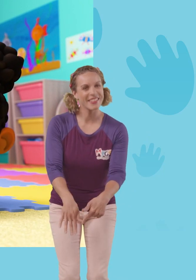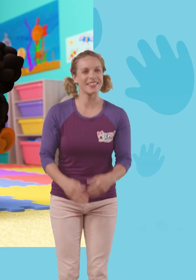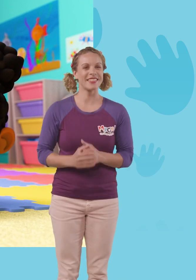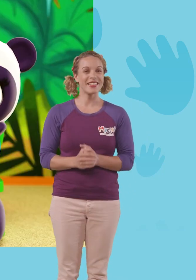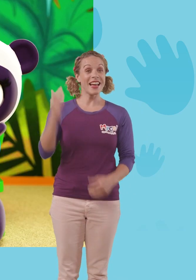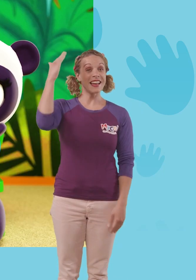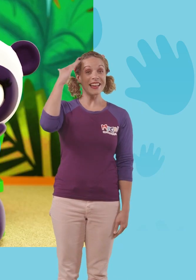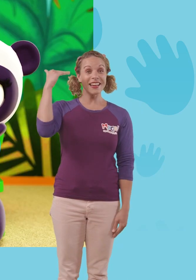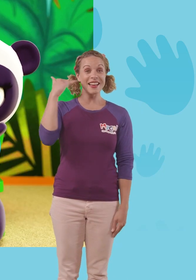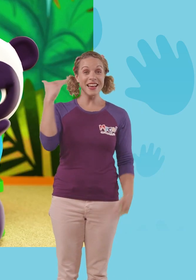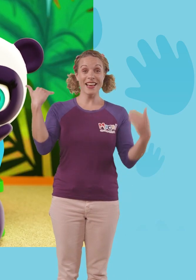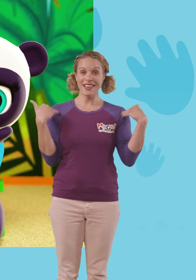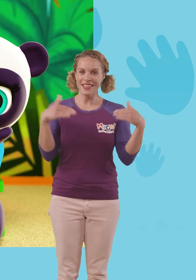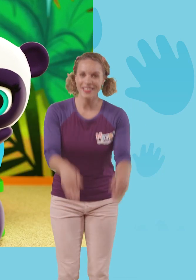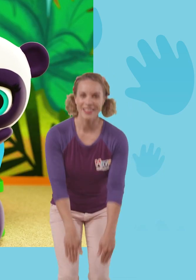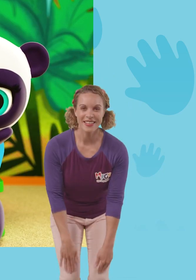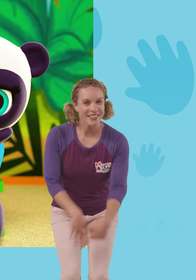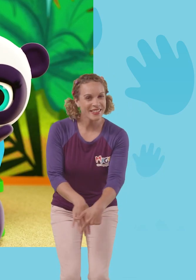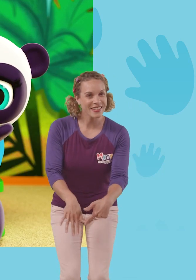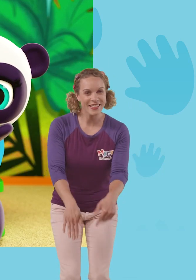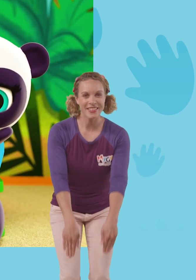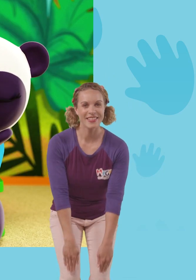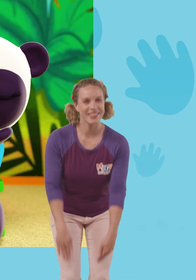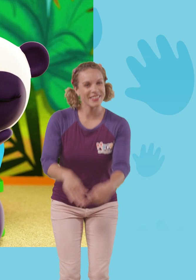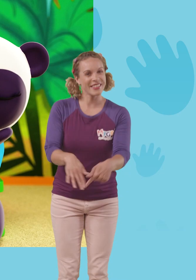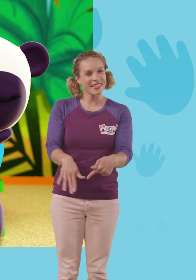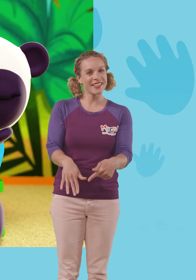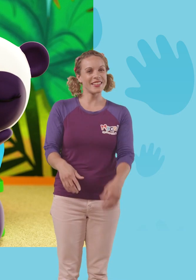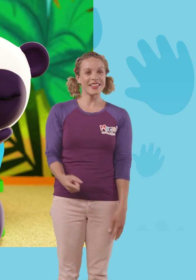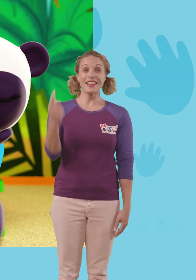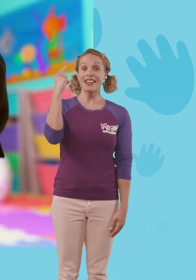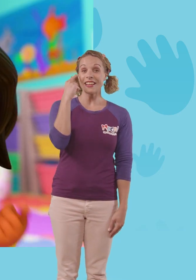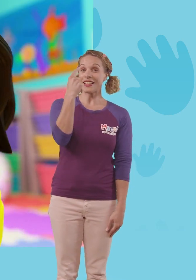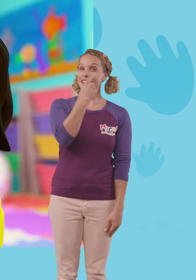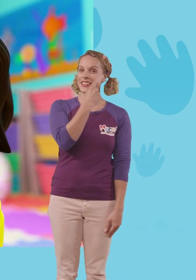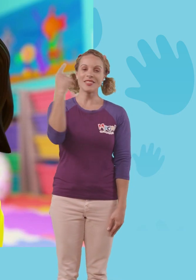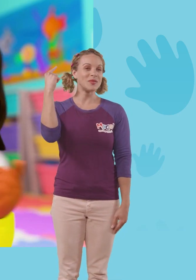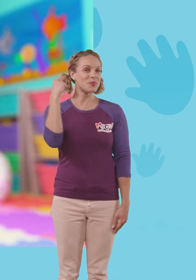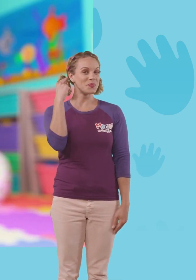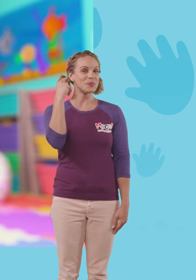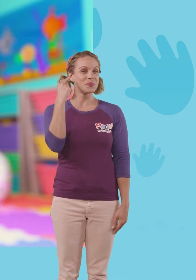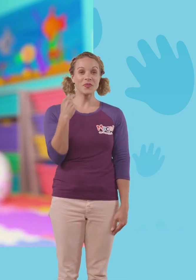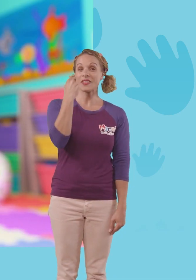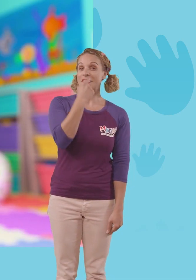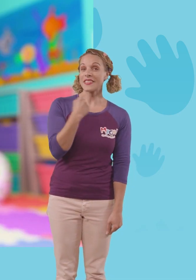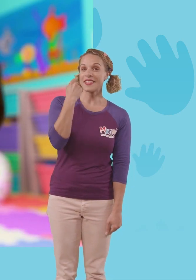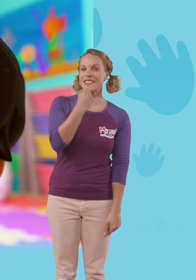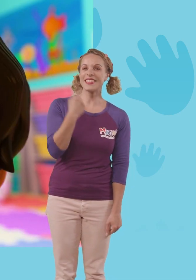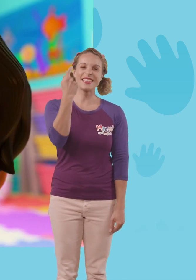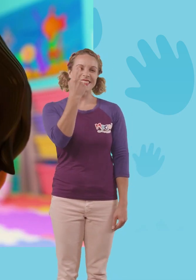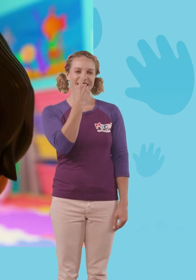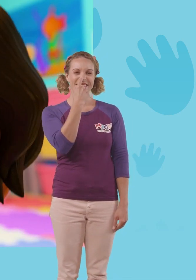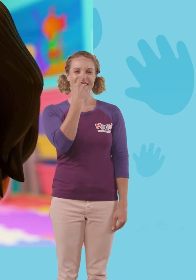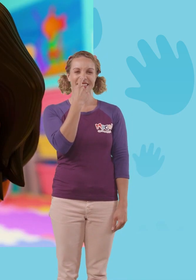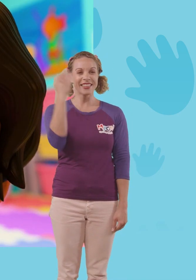Knees and toes, head, shoulders, knees and toes, knees and toes. Eyes and ears and